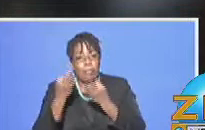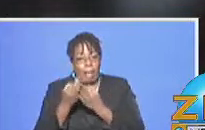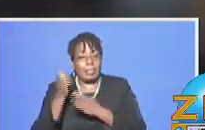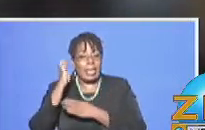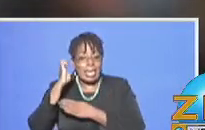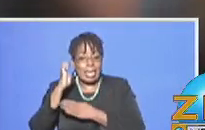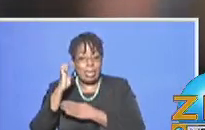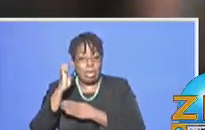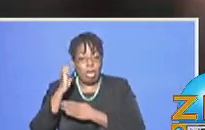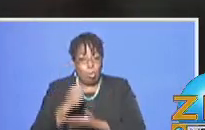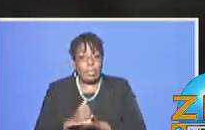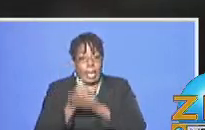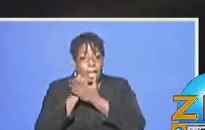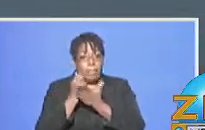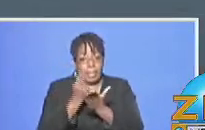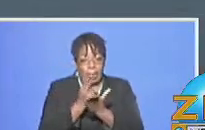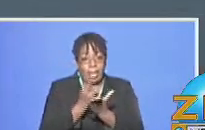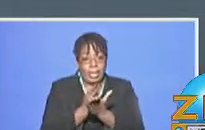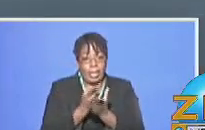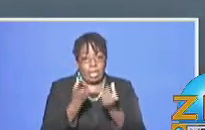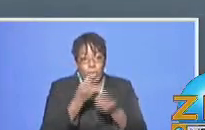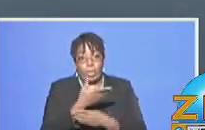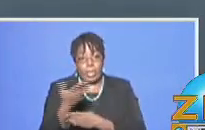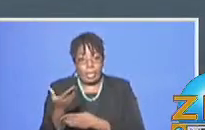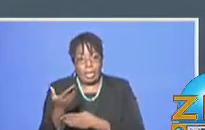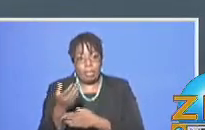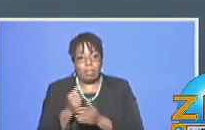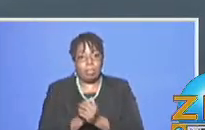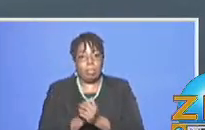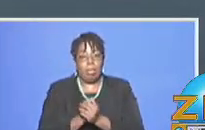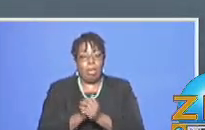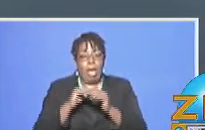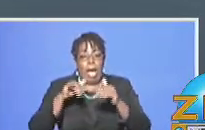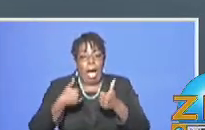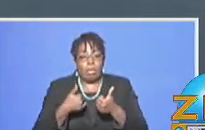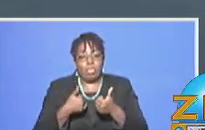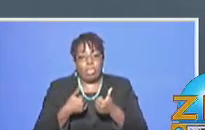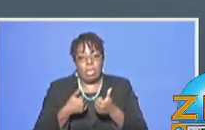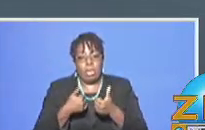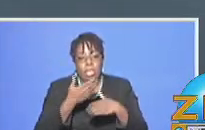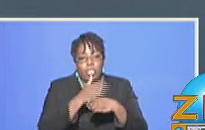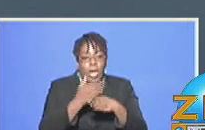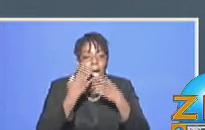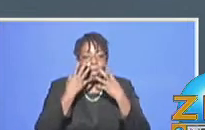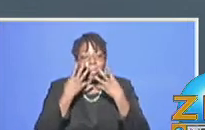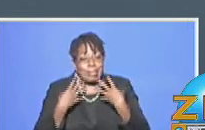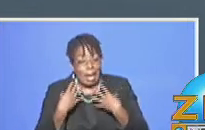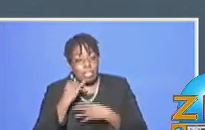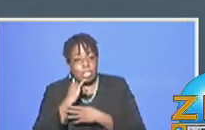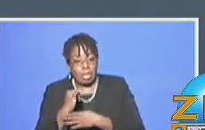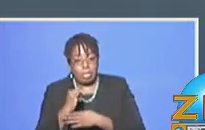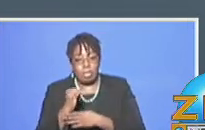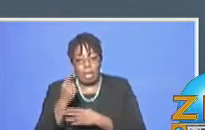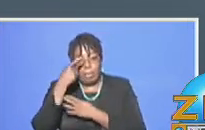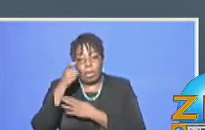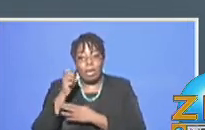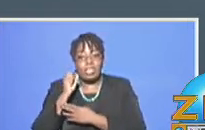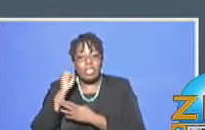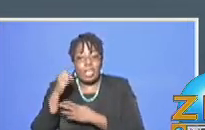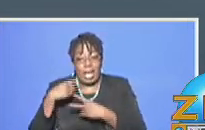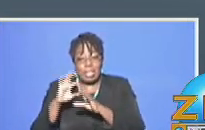doing stuff like that. But like the way she expressing it, she really sad. See, she got children over there, family and stuff like that.